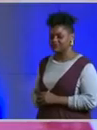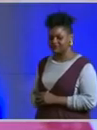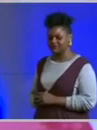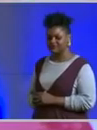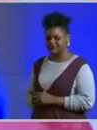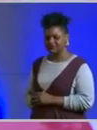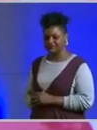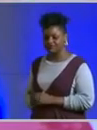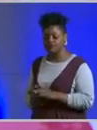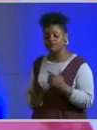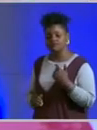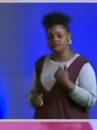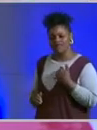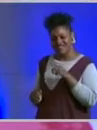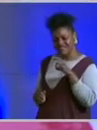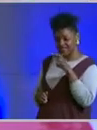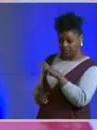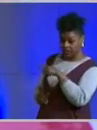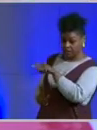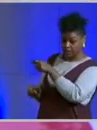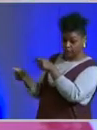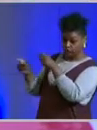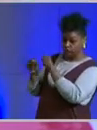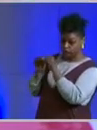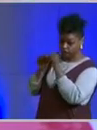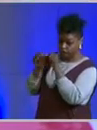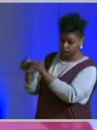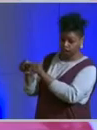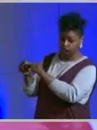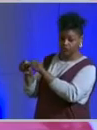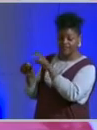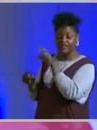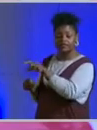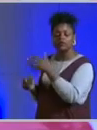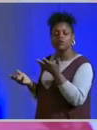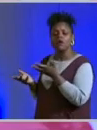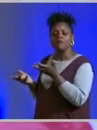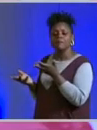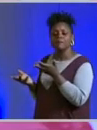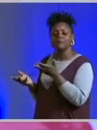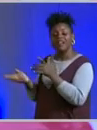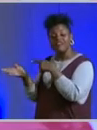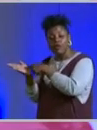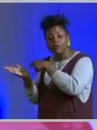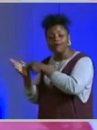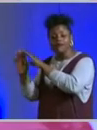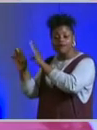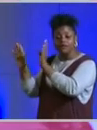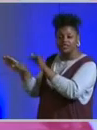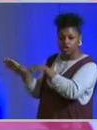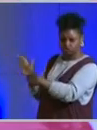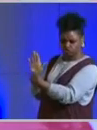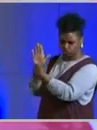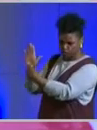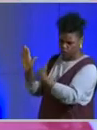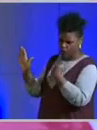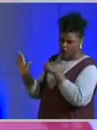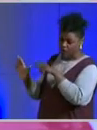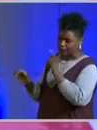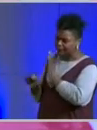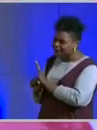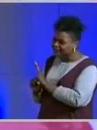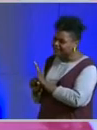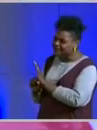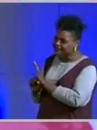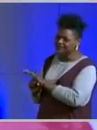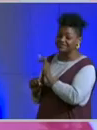Having the administration continue to invest in affordable housing just shows the investment community that we're committed. DC is committed, and this administration